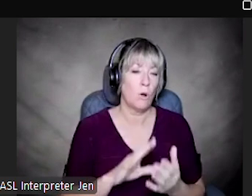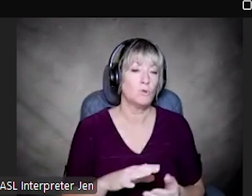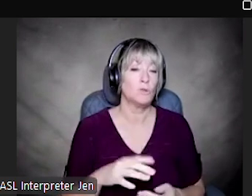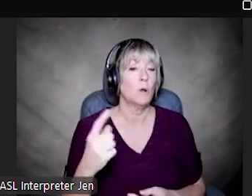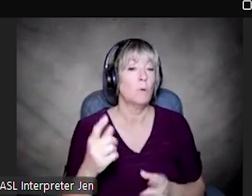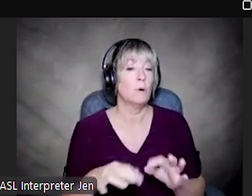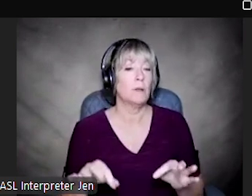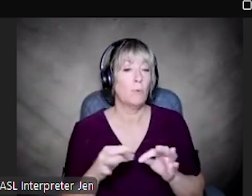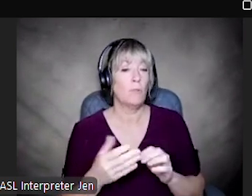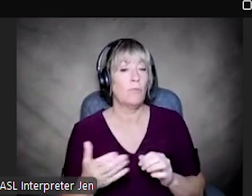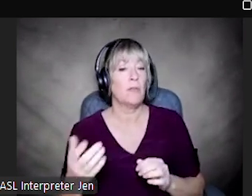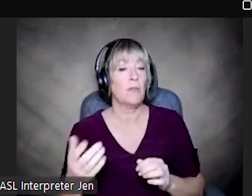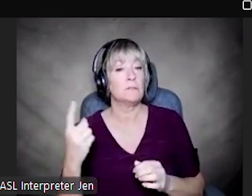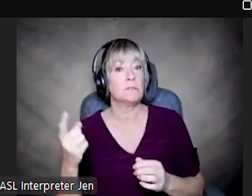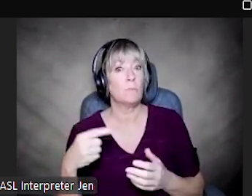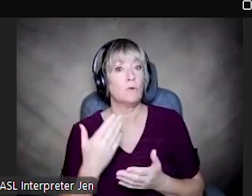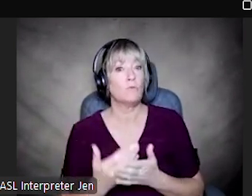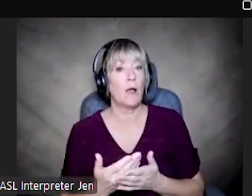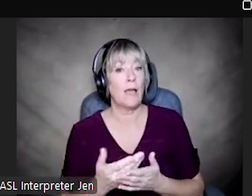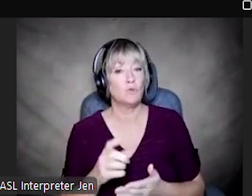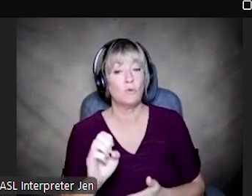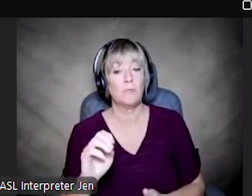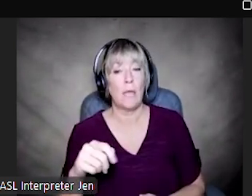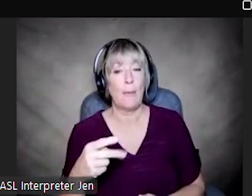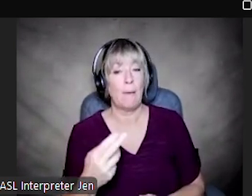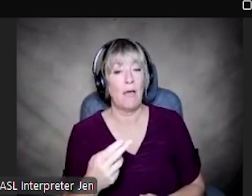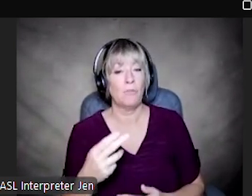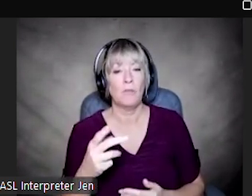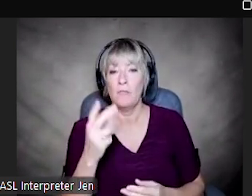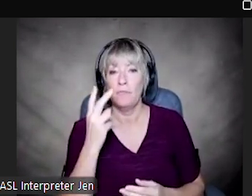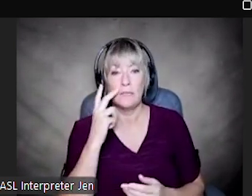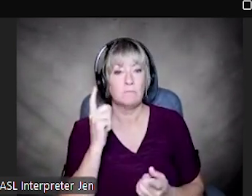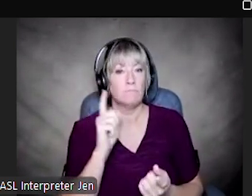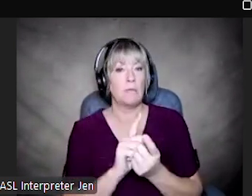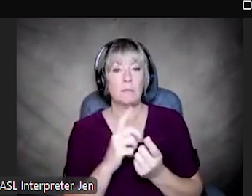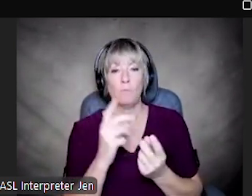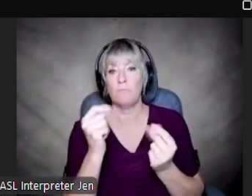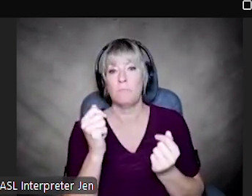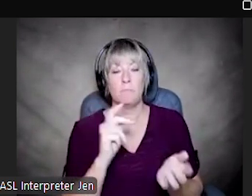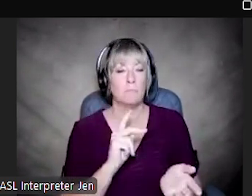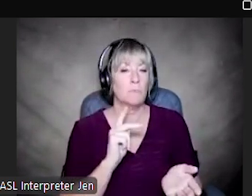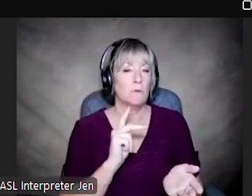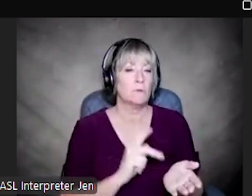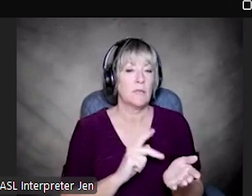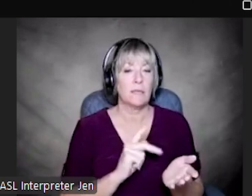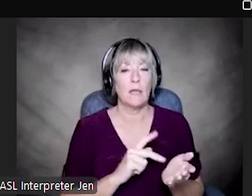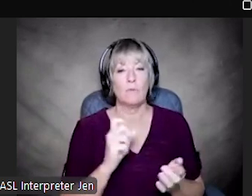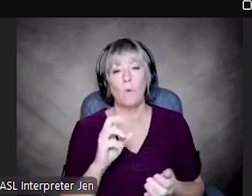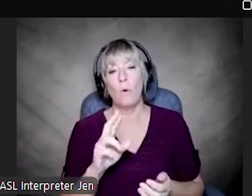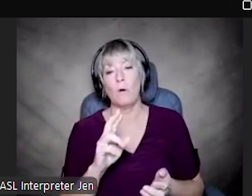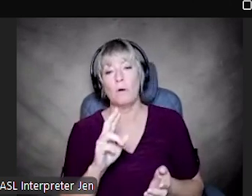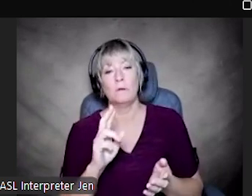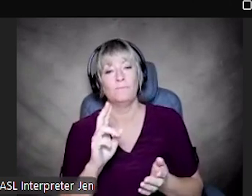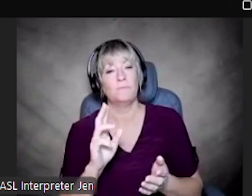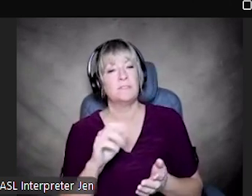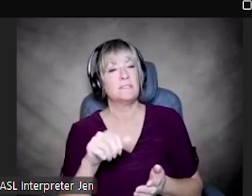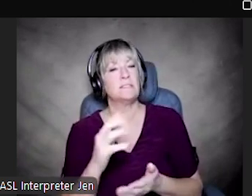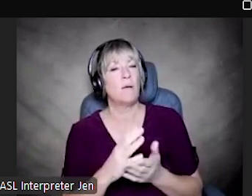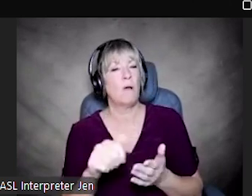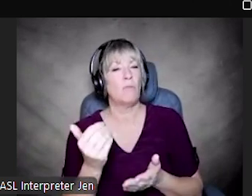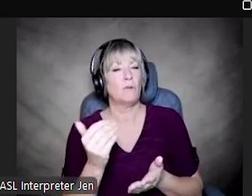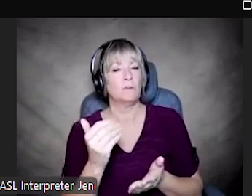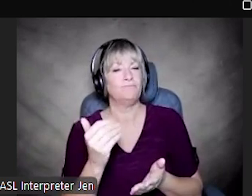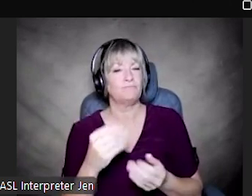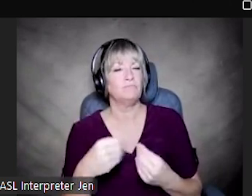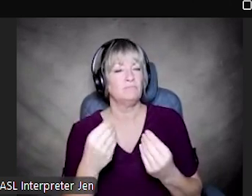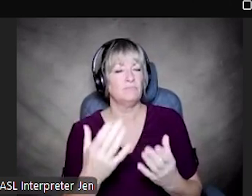is that when somebody gets to an empath unit, people are seen within minutes by a psychiatrist or a psychiatric provider who can prescribe, and a treatment plan